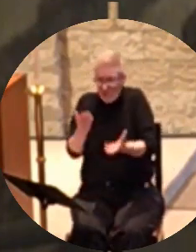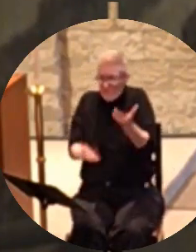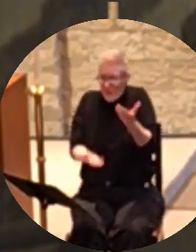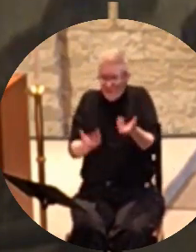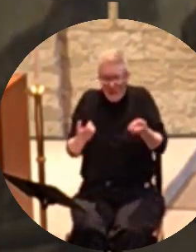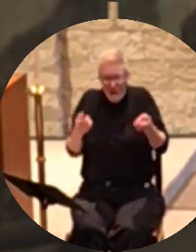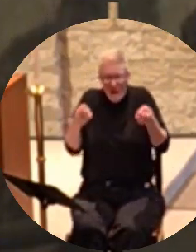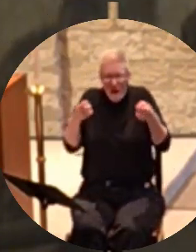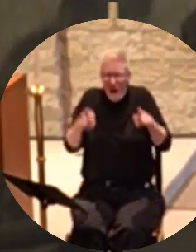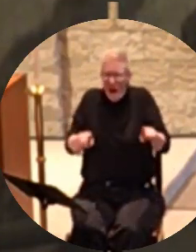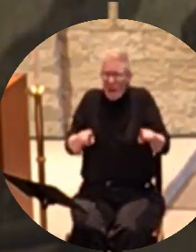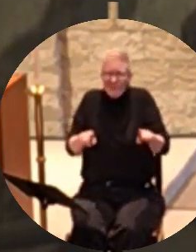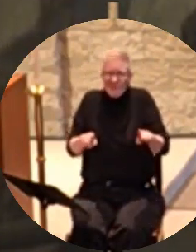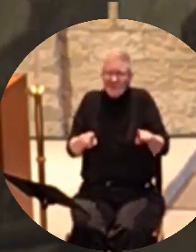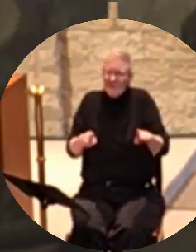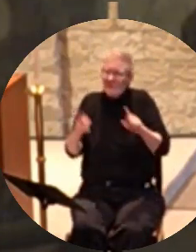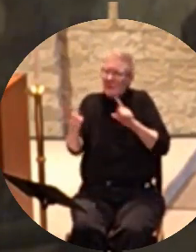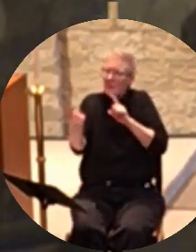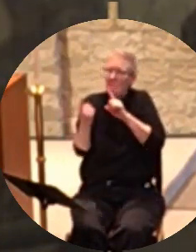that we will never meet again